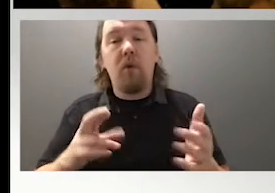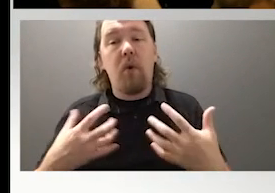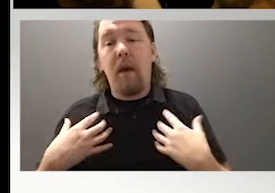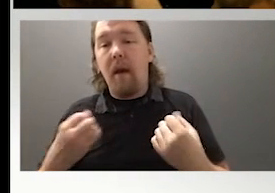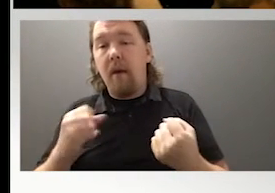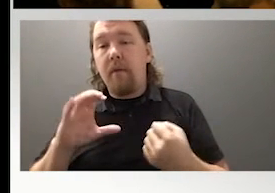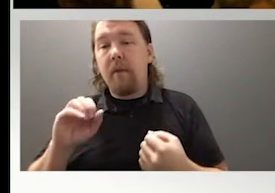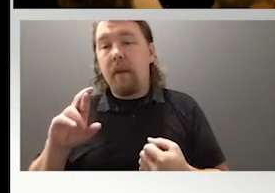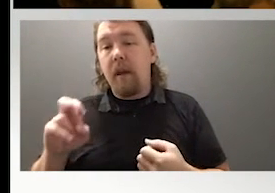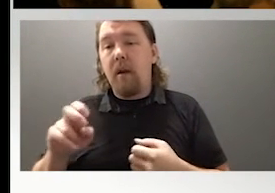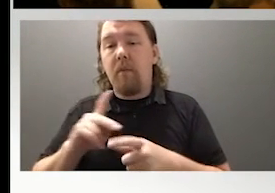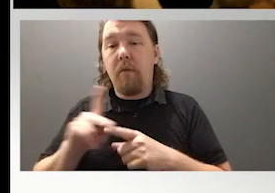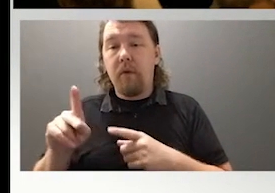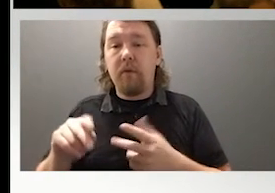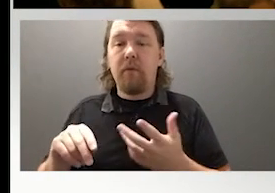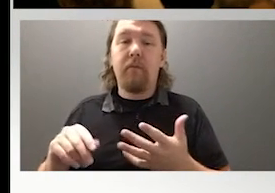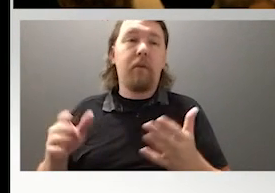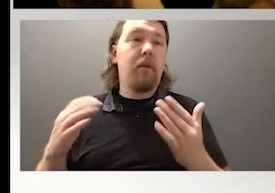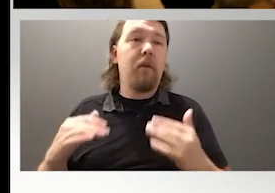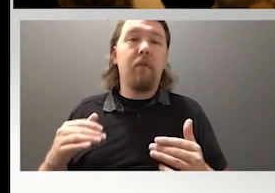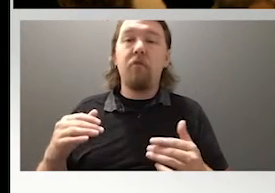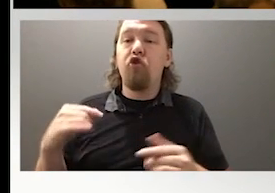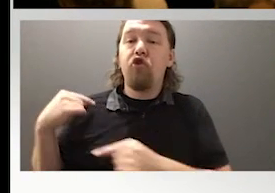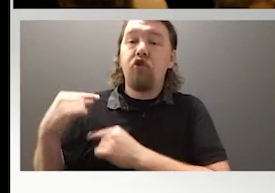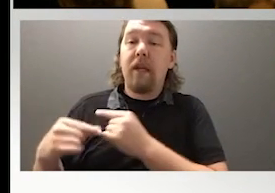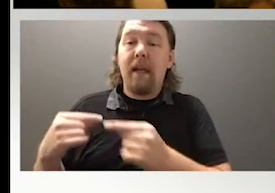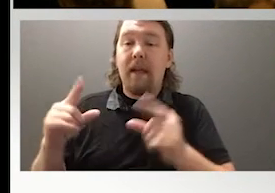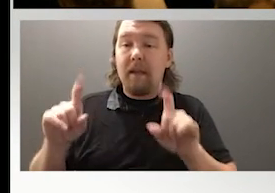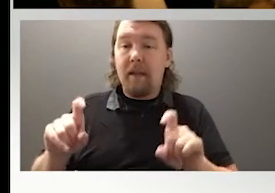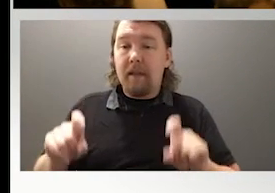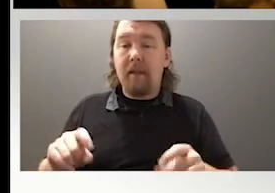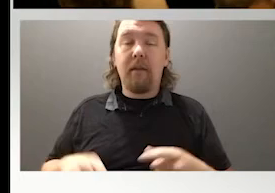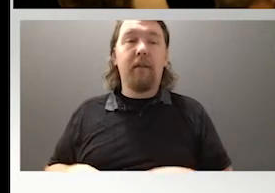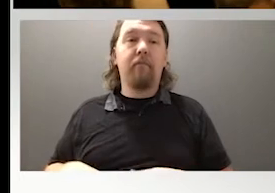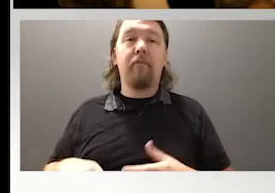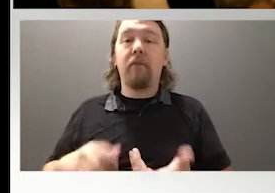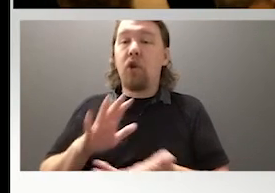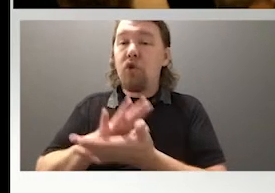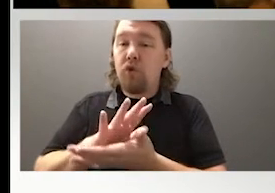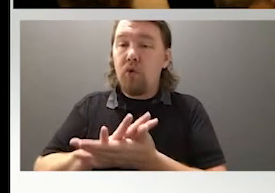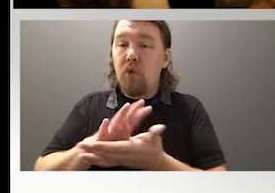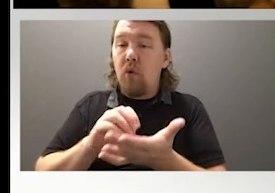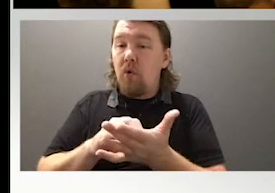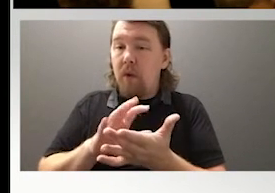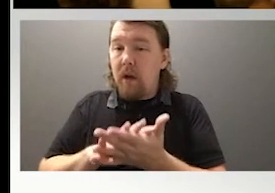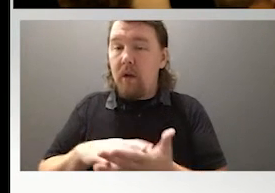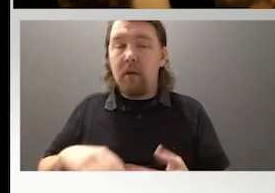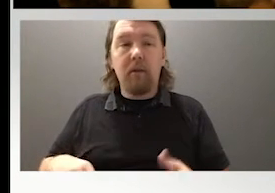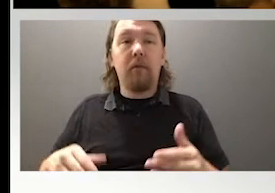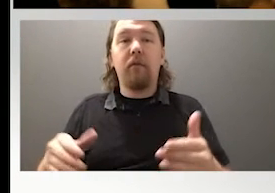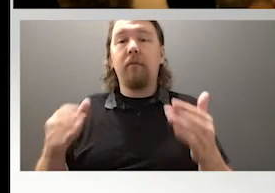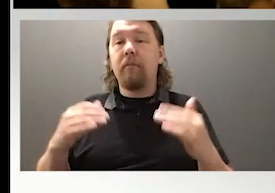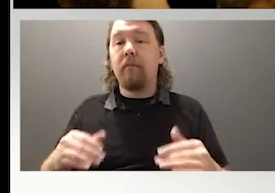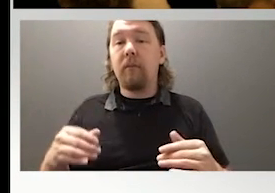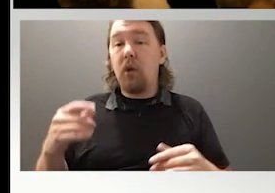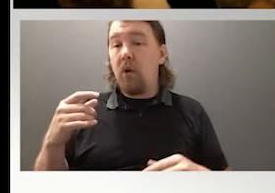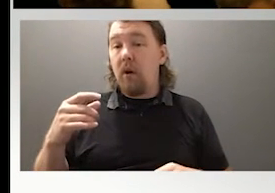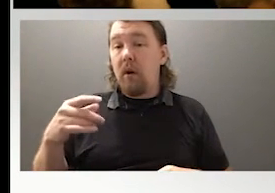professional, genetic testing, school records, or psychological